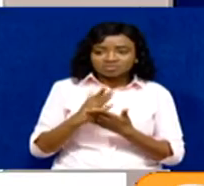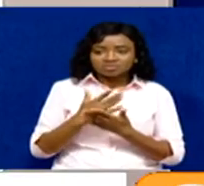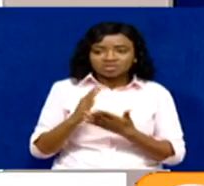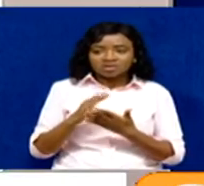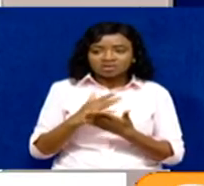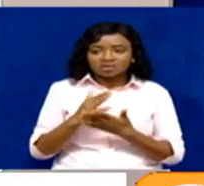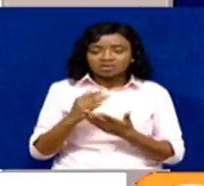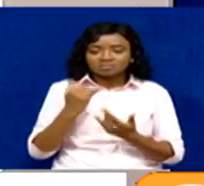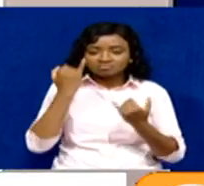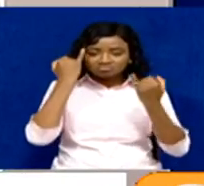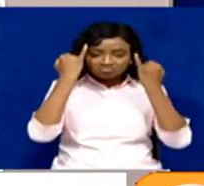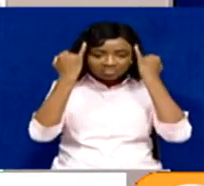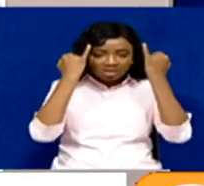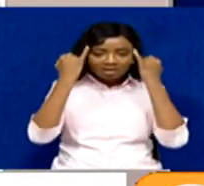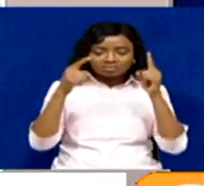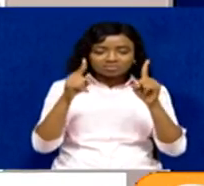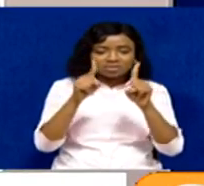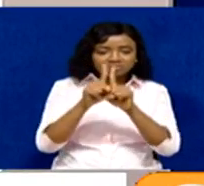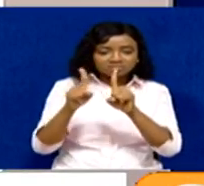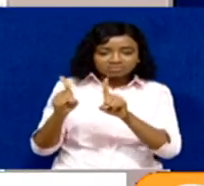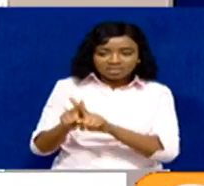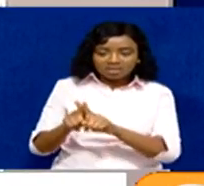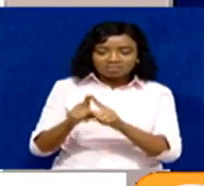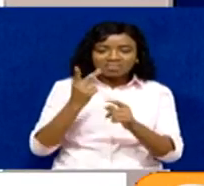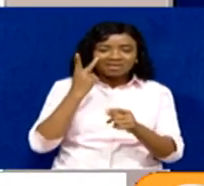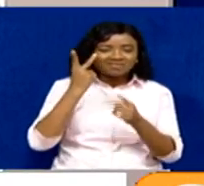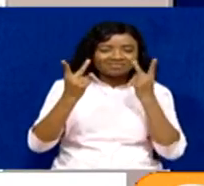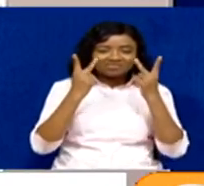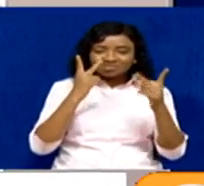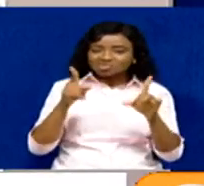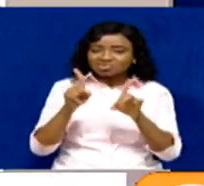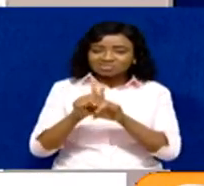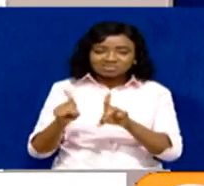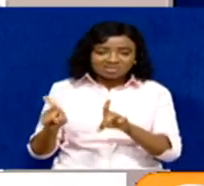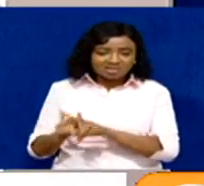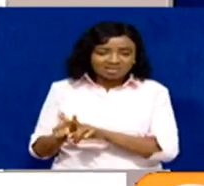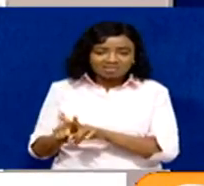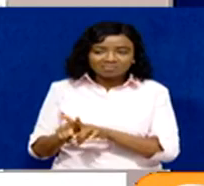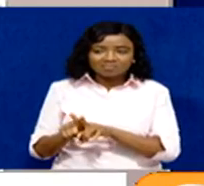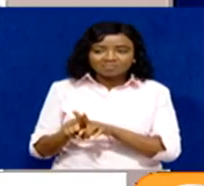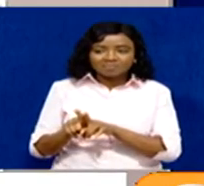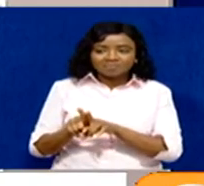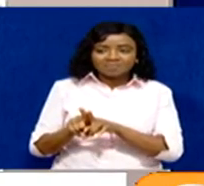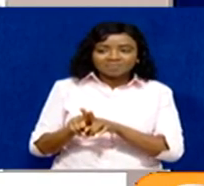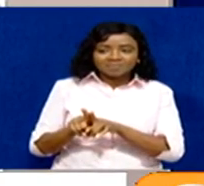we share ideology, we share vision, and